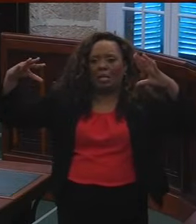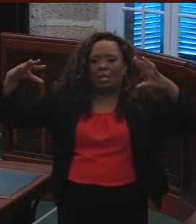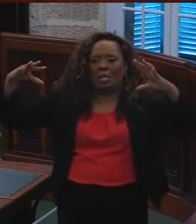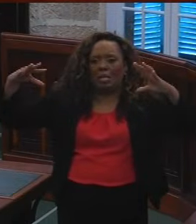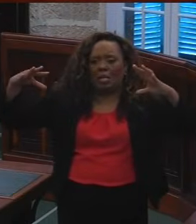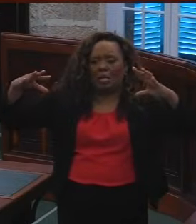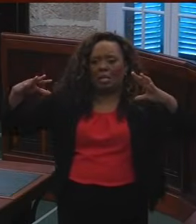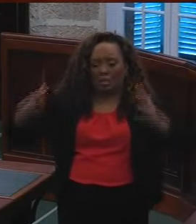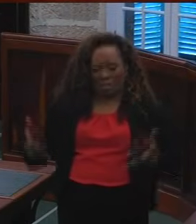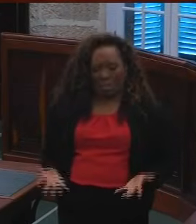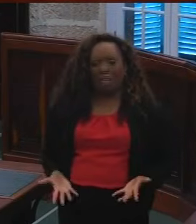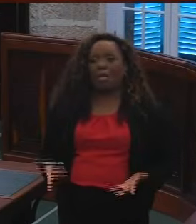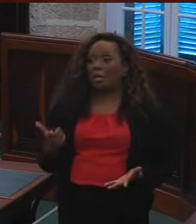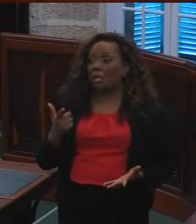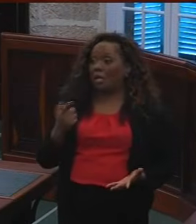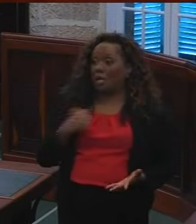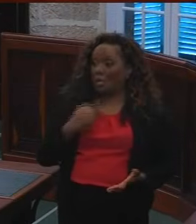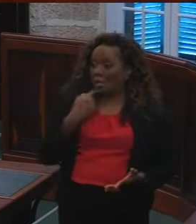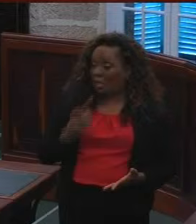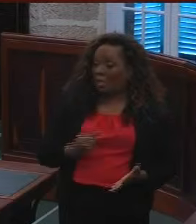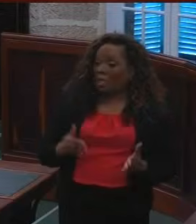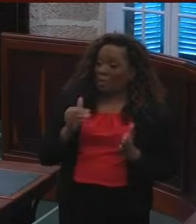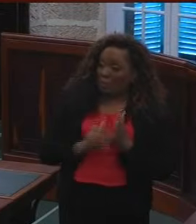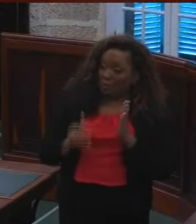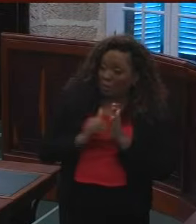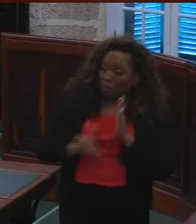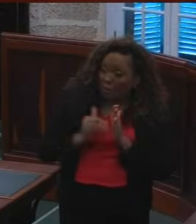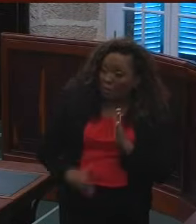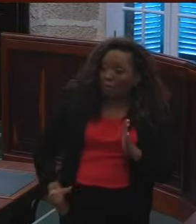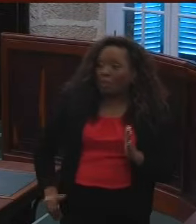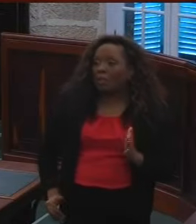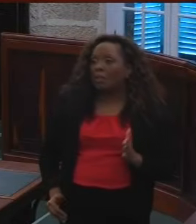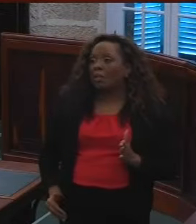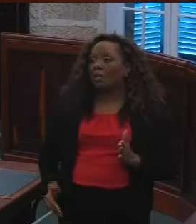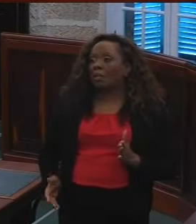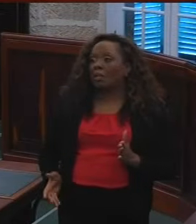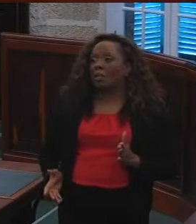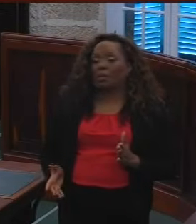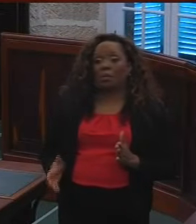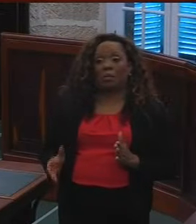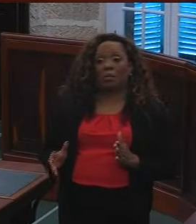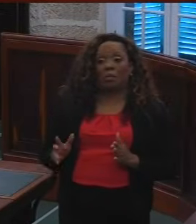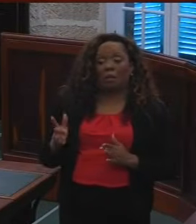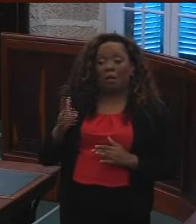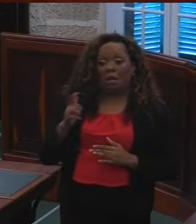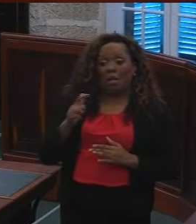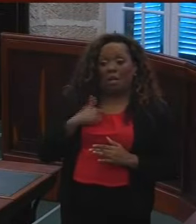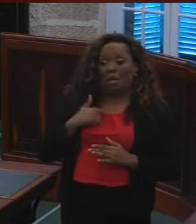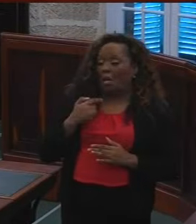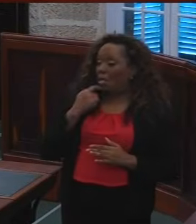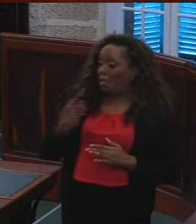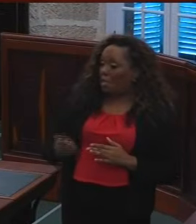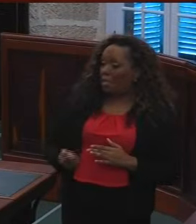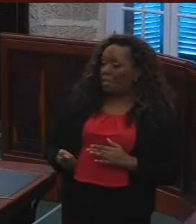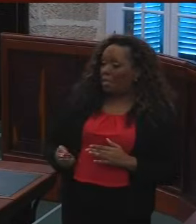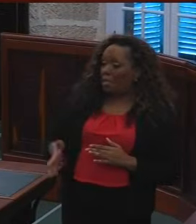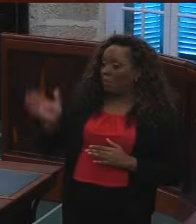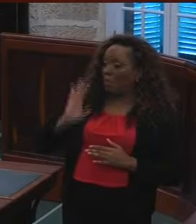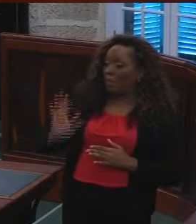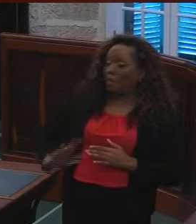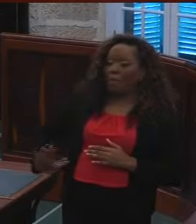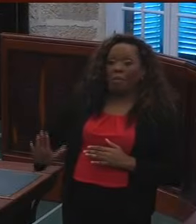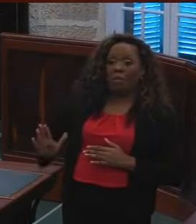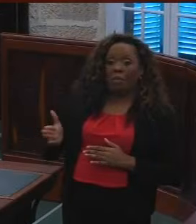sir. I have said these things here, I've said it there in the ministry, sir, because getting older should not mean